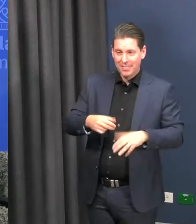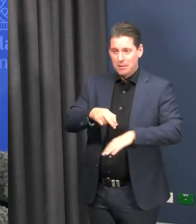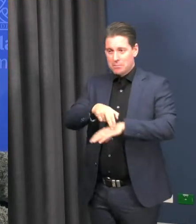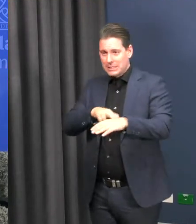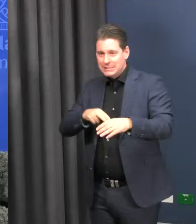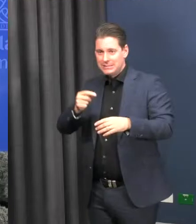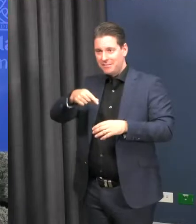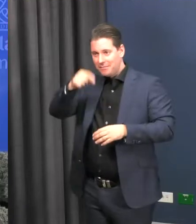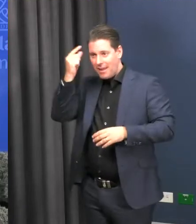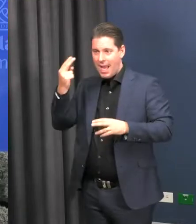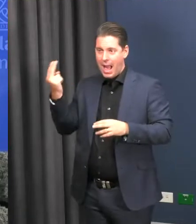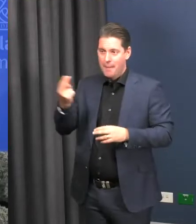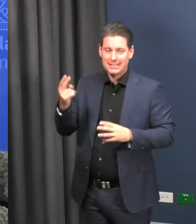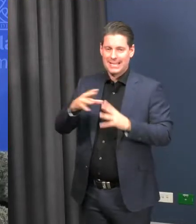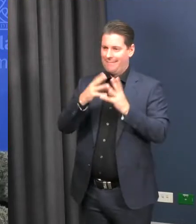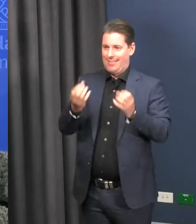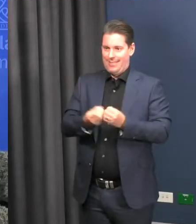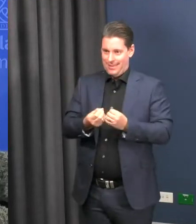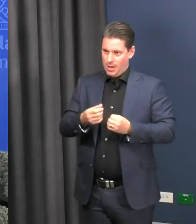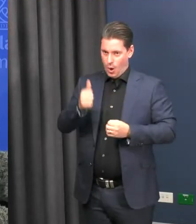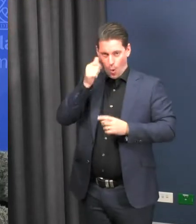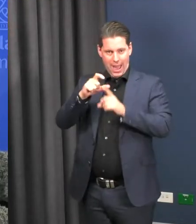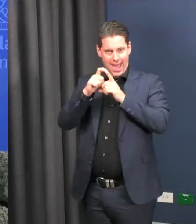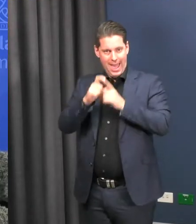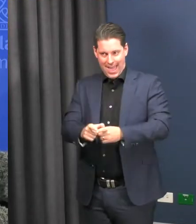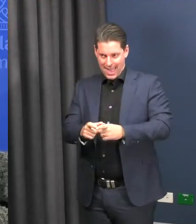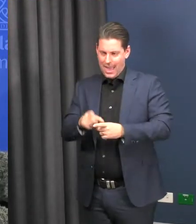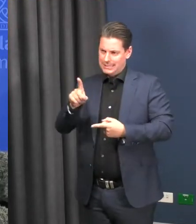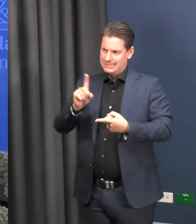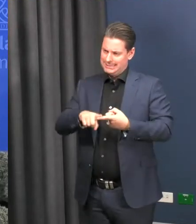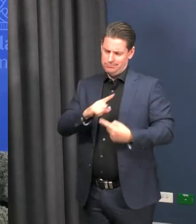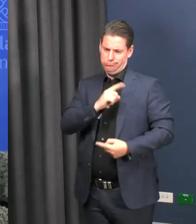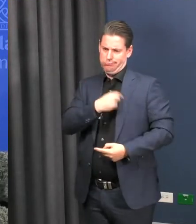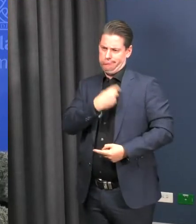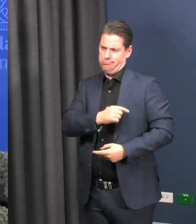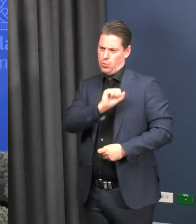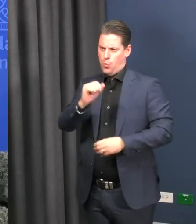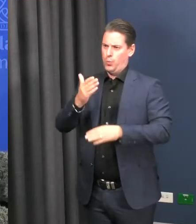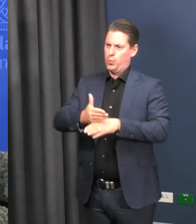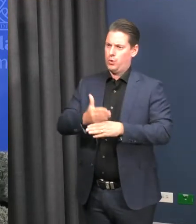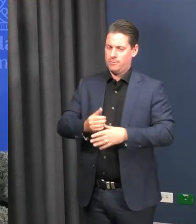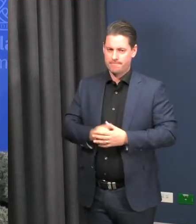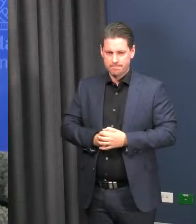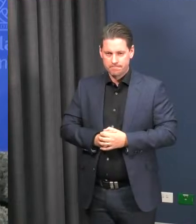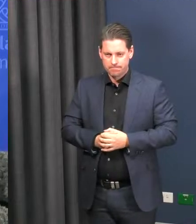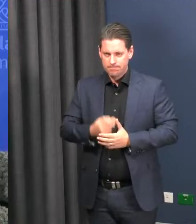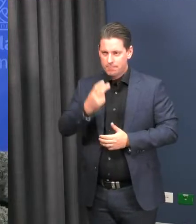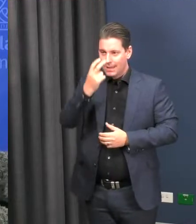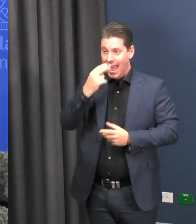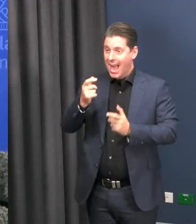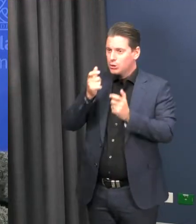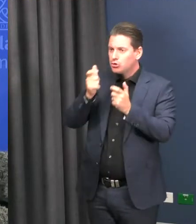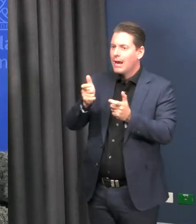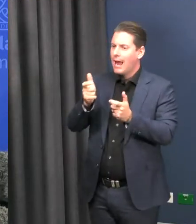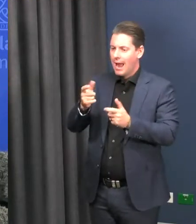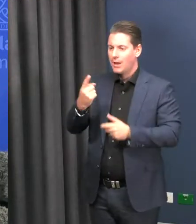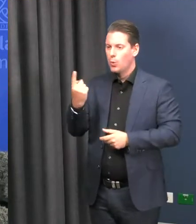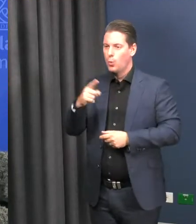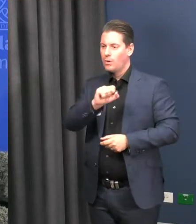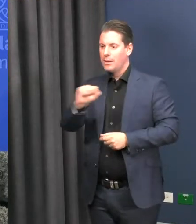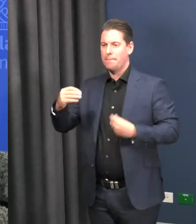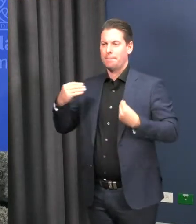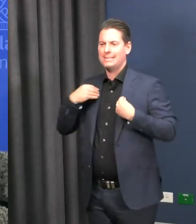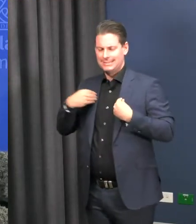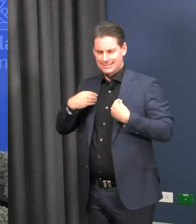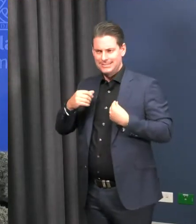during a challenging time for you and your family. Aged care services, we're working with providers, and again, the PM will touch on that